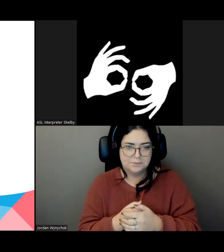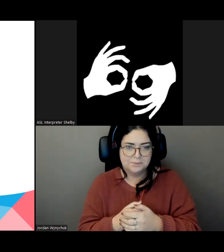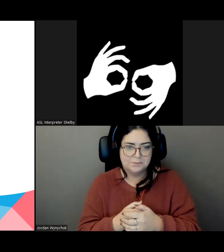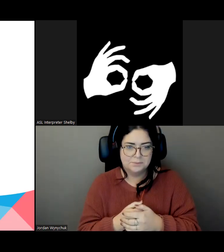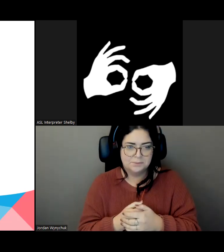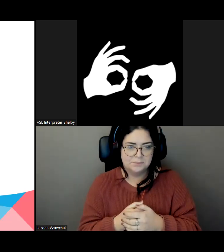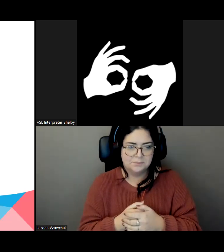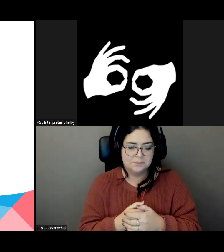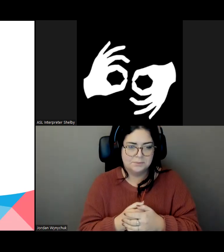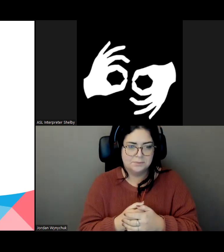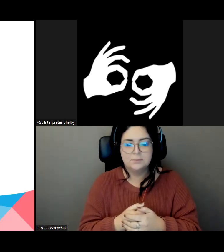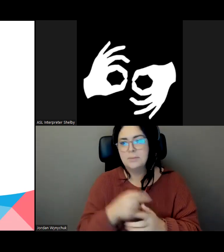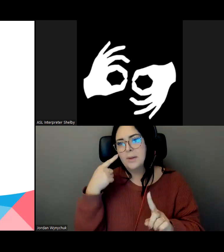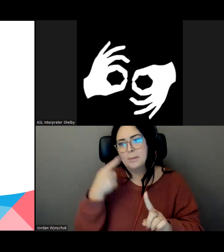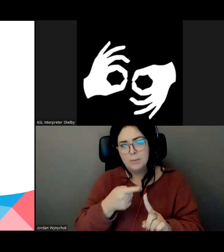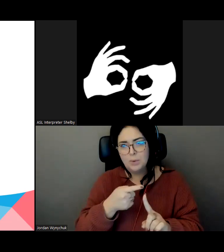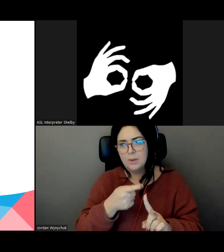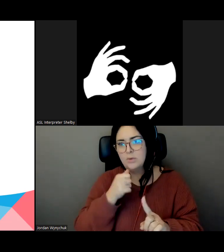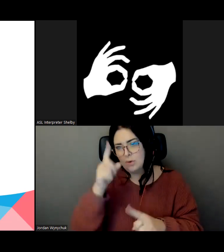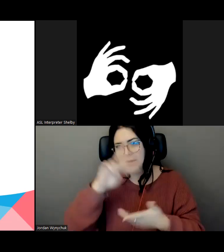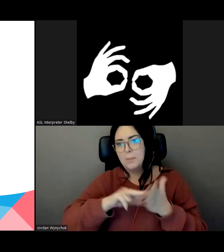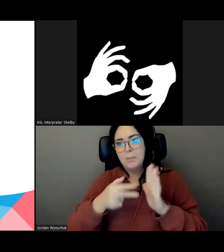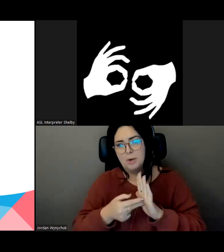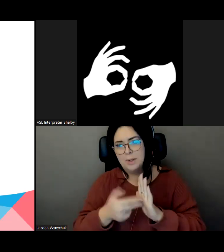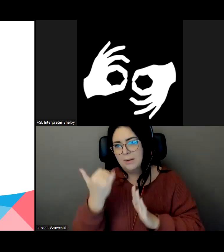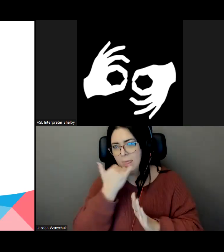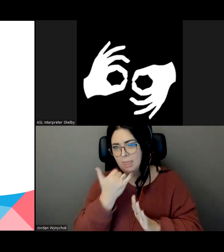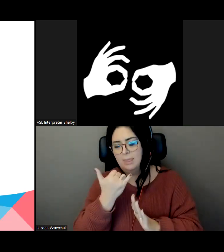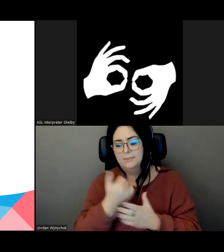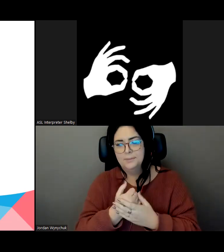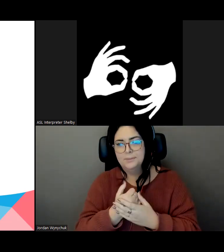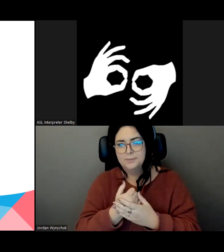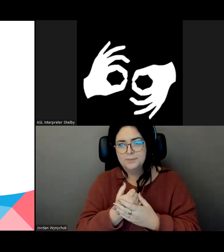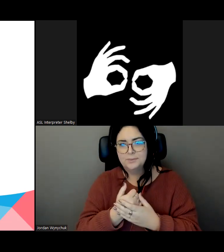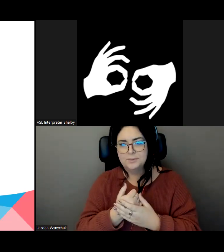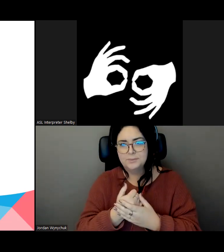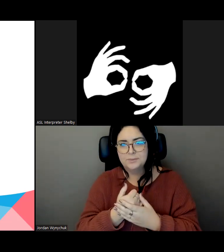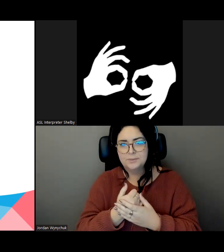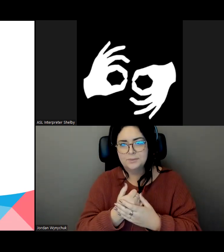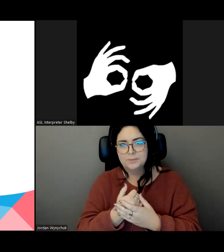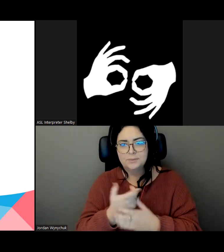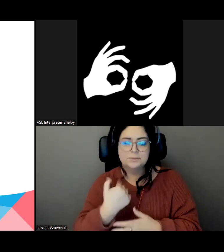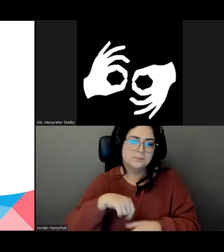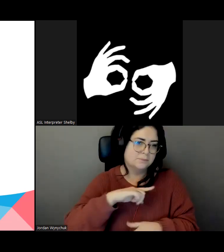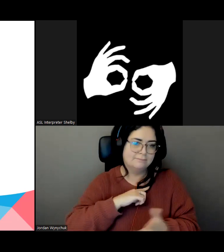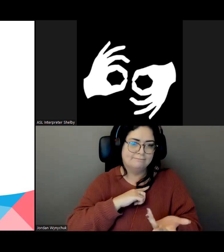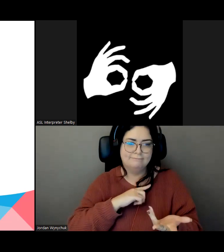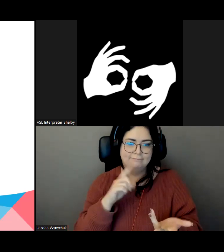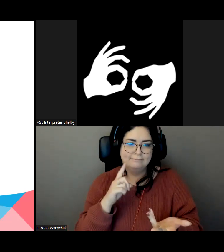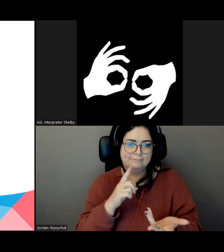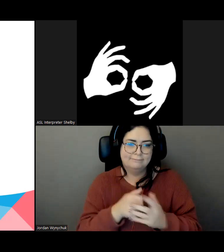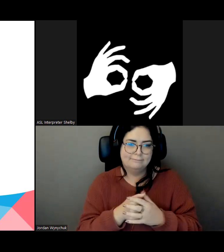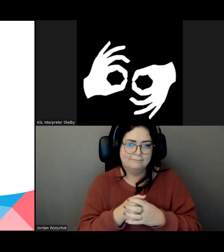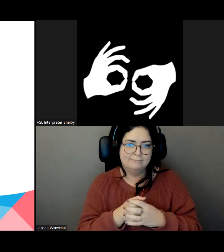As long as you're not intentionally like misgendering a person, we are generally